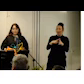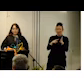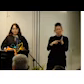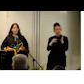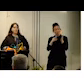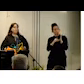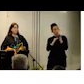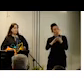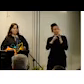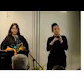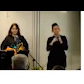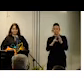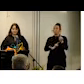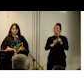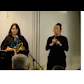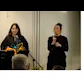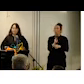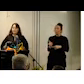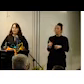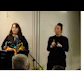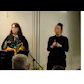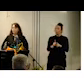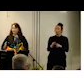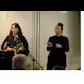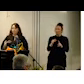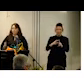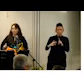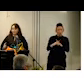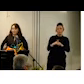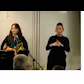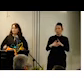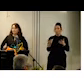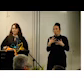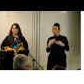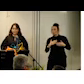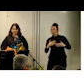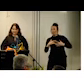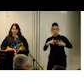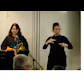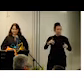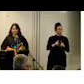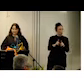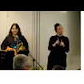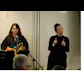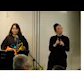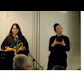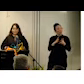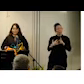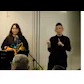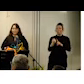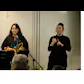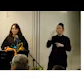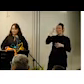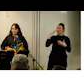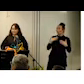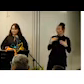genes, our biology, and the environment that we live in. And these factors combine in complex ways to affect our brain health. Now, one